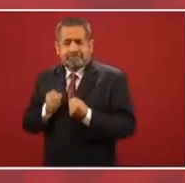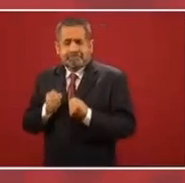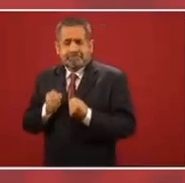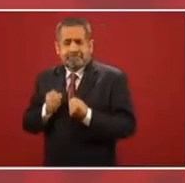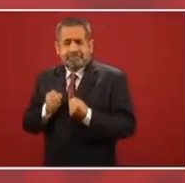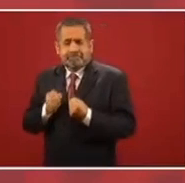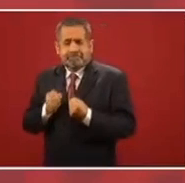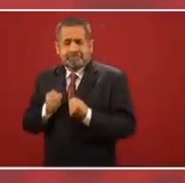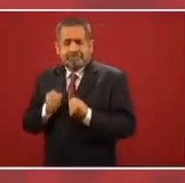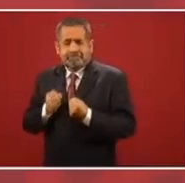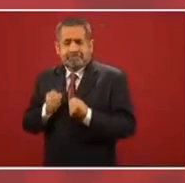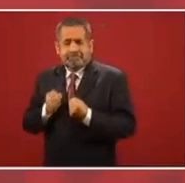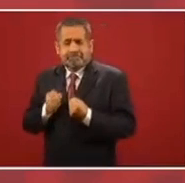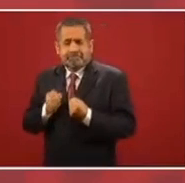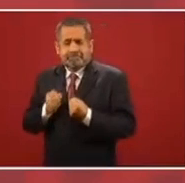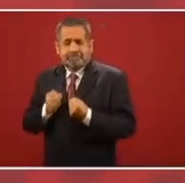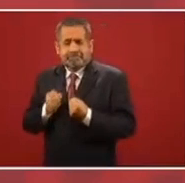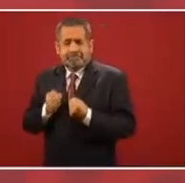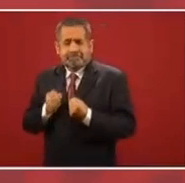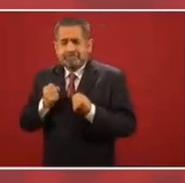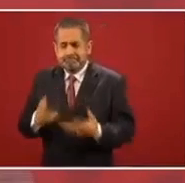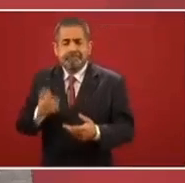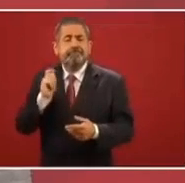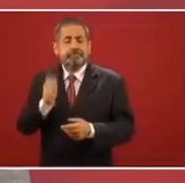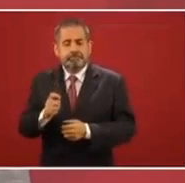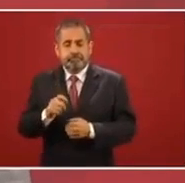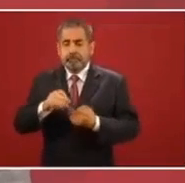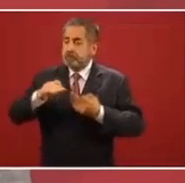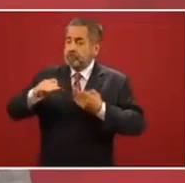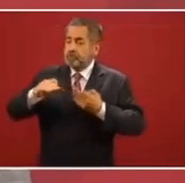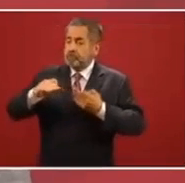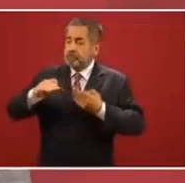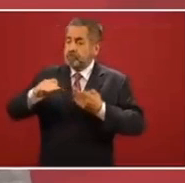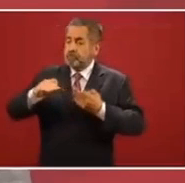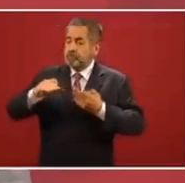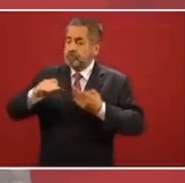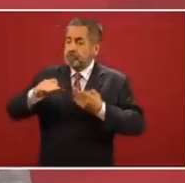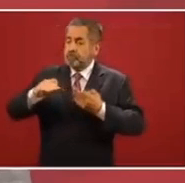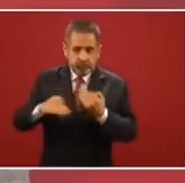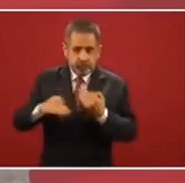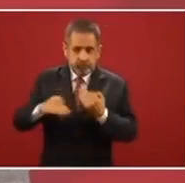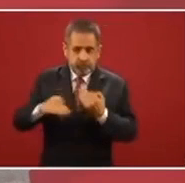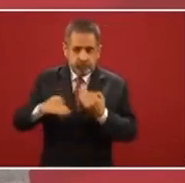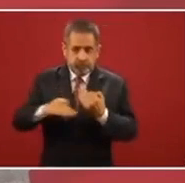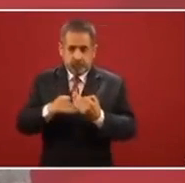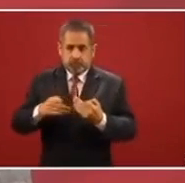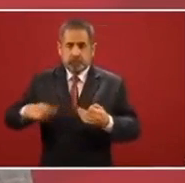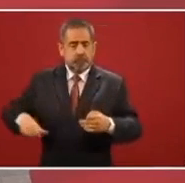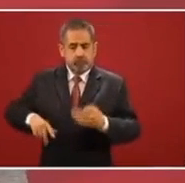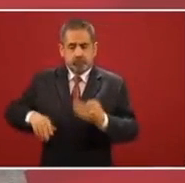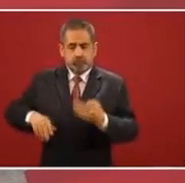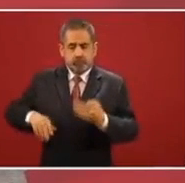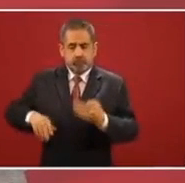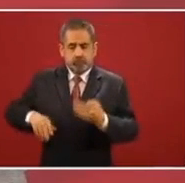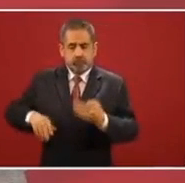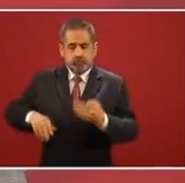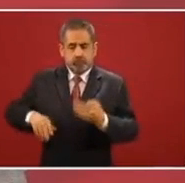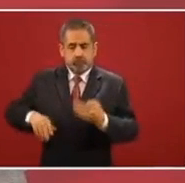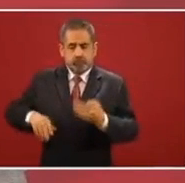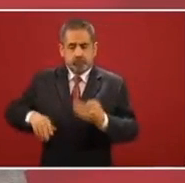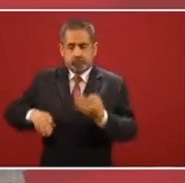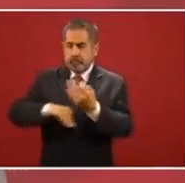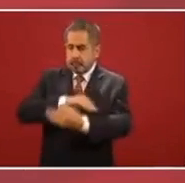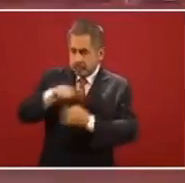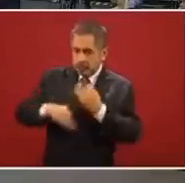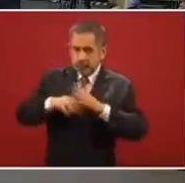be summed up in the phrase, todo el gobierno, the whole government, toda la sociedad. the whole